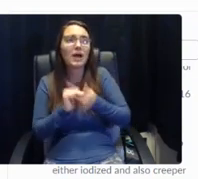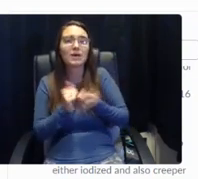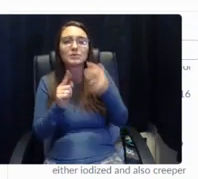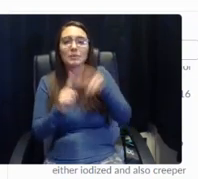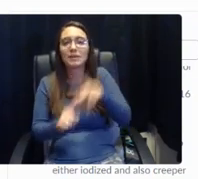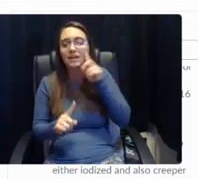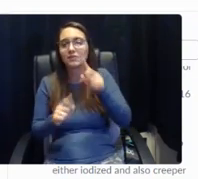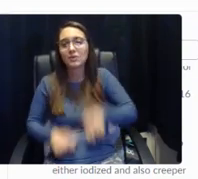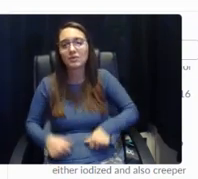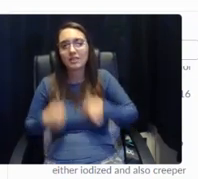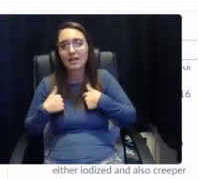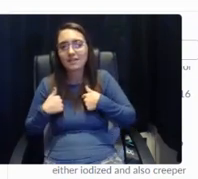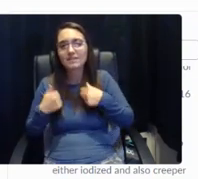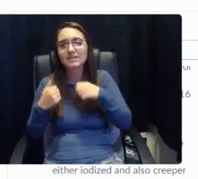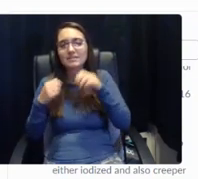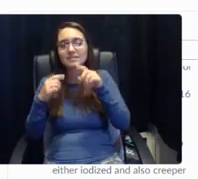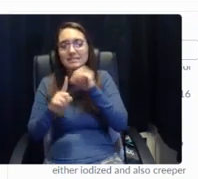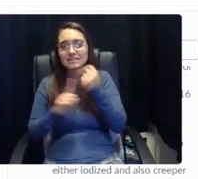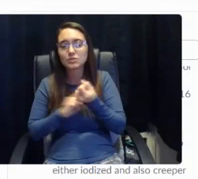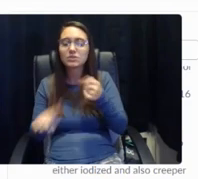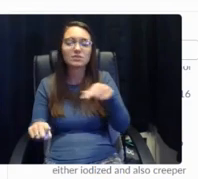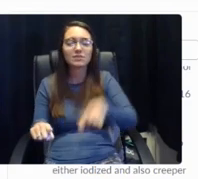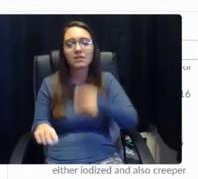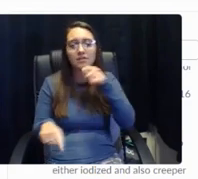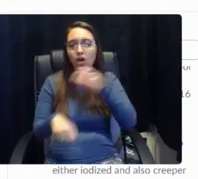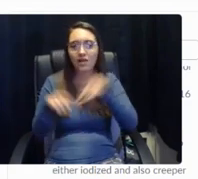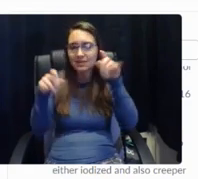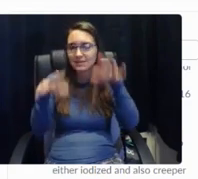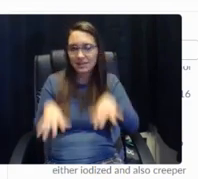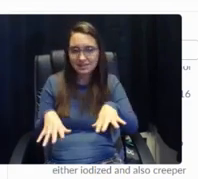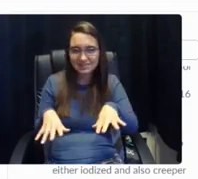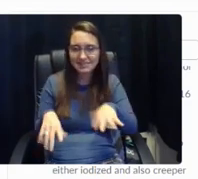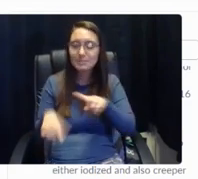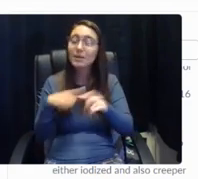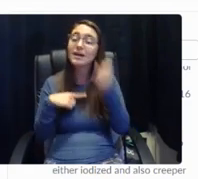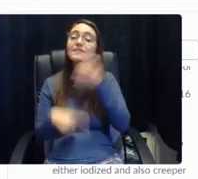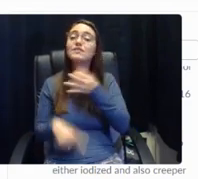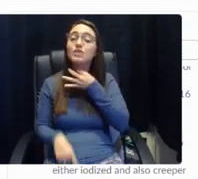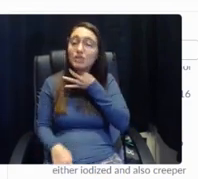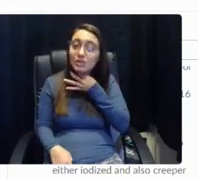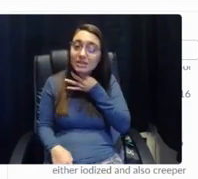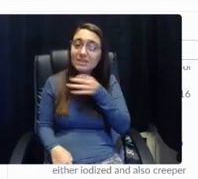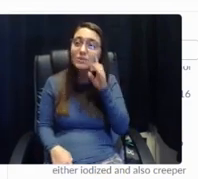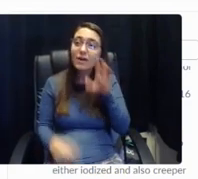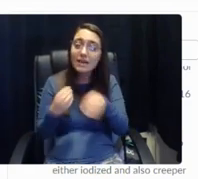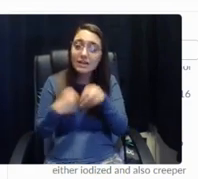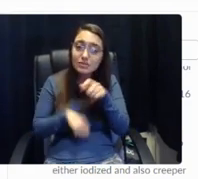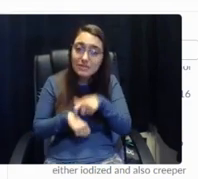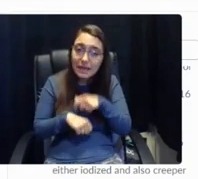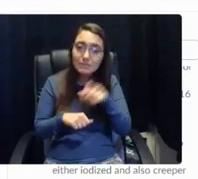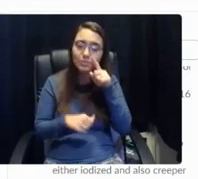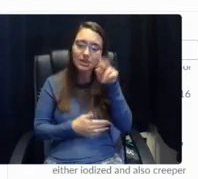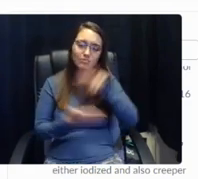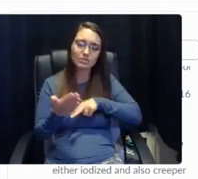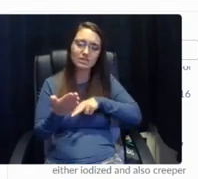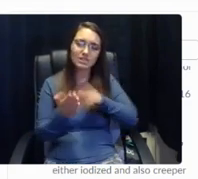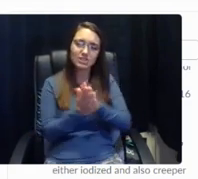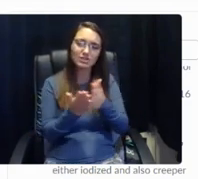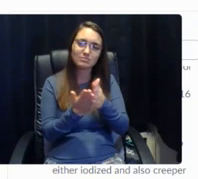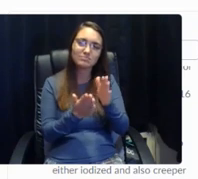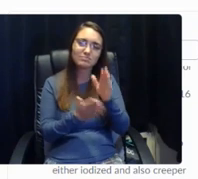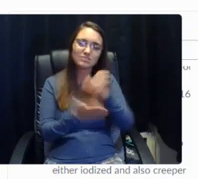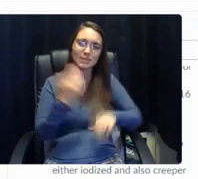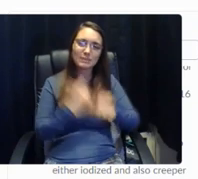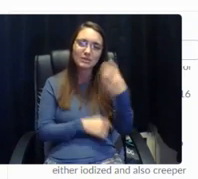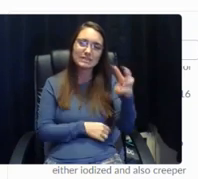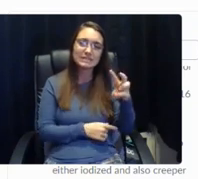And although I'm not going to test that, so if you are curious and you have extra time, you should go to read them. The chapter 16 is